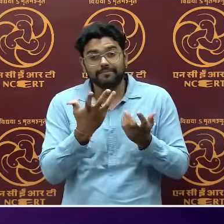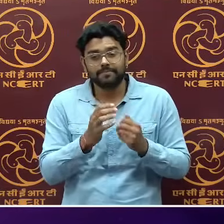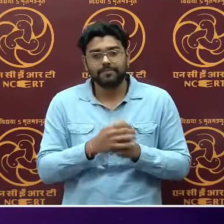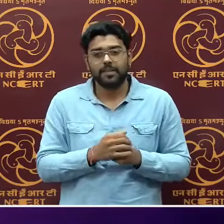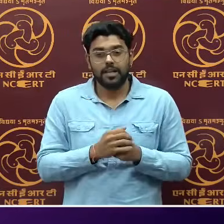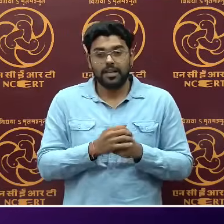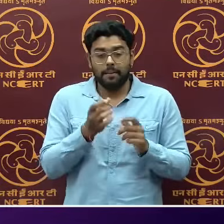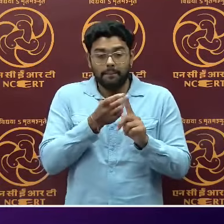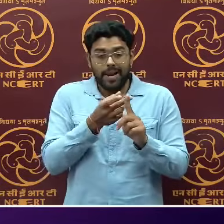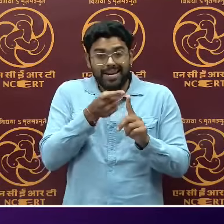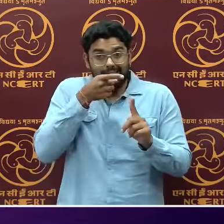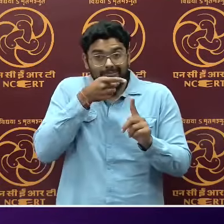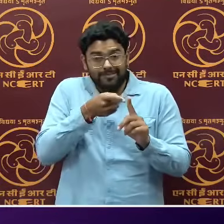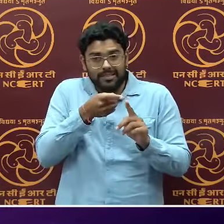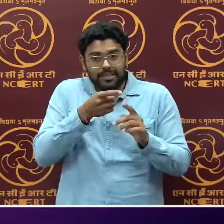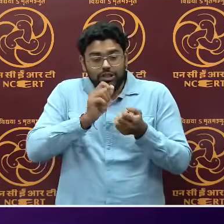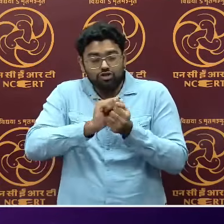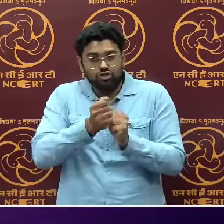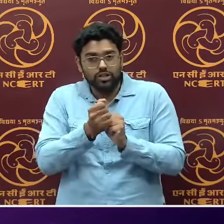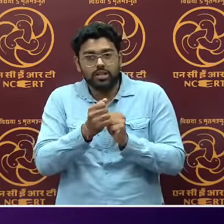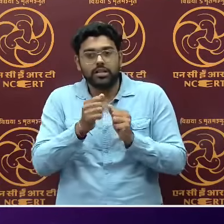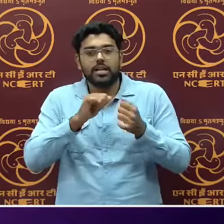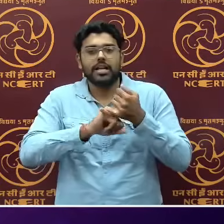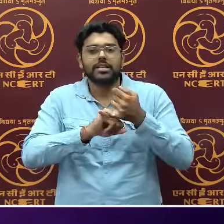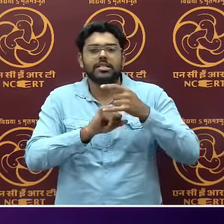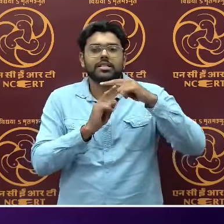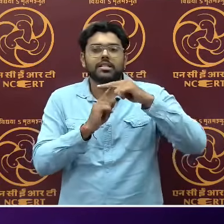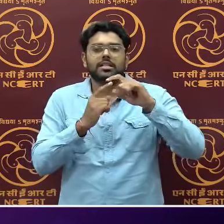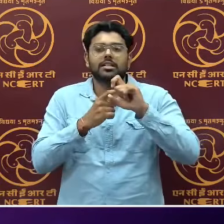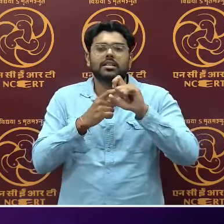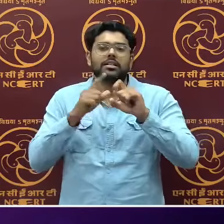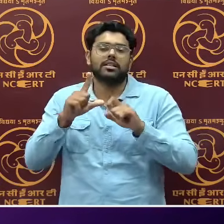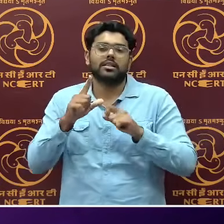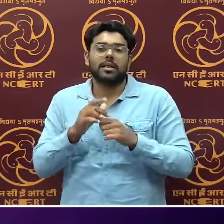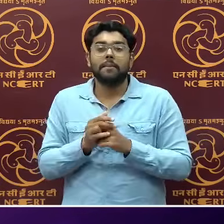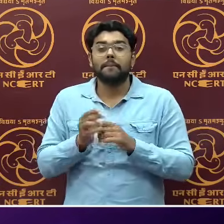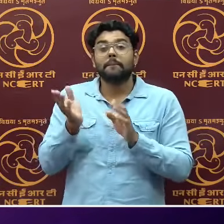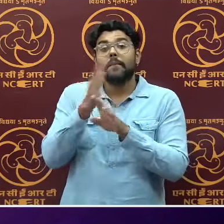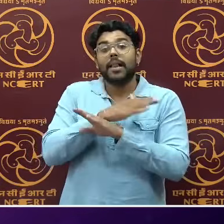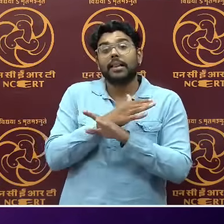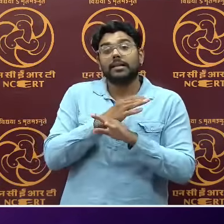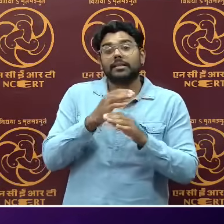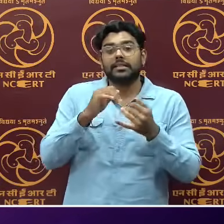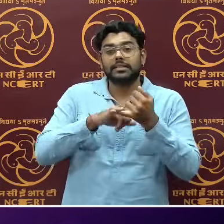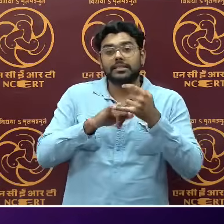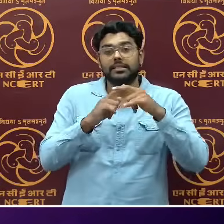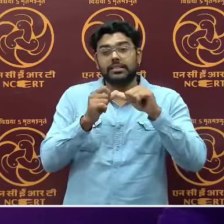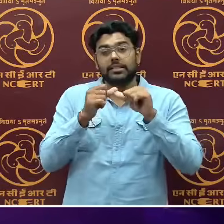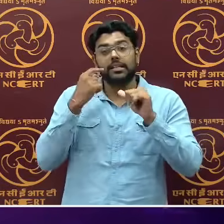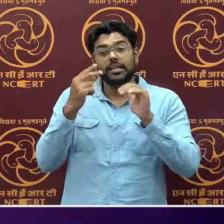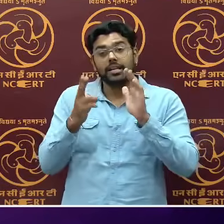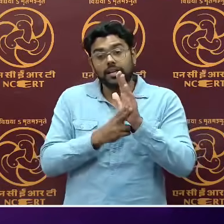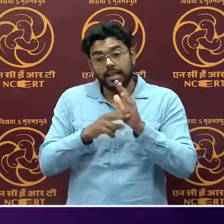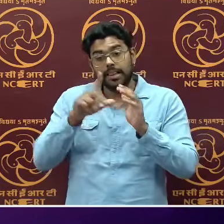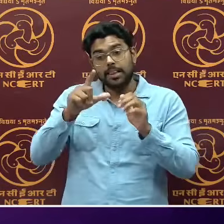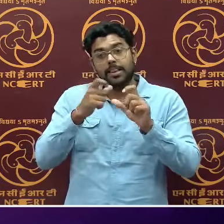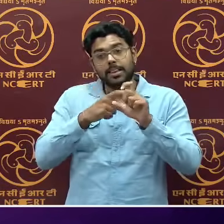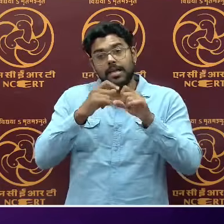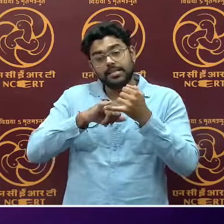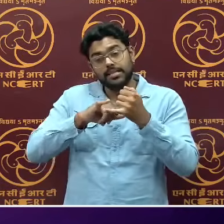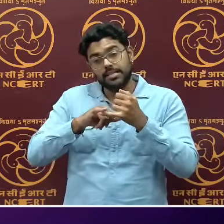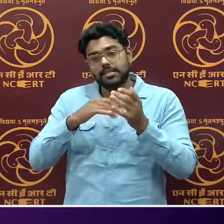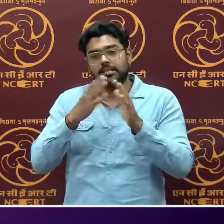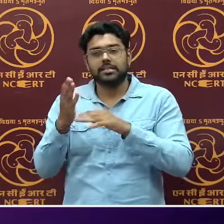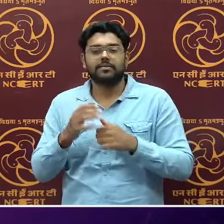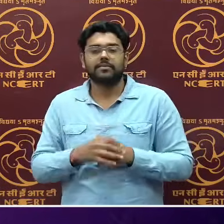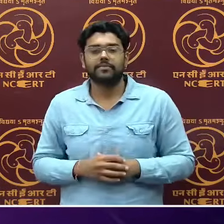and made steel. Okay. Further we made what? Stainless steel, right? So how that happened?